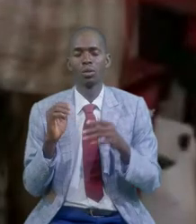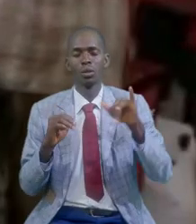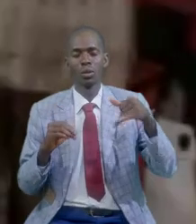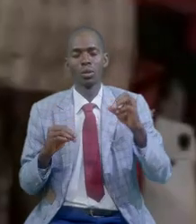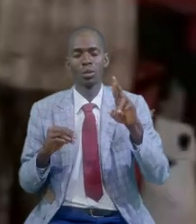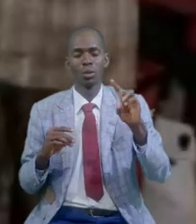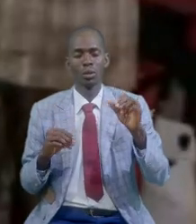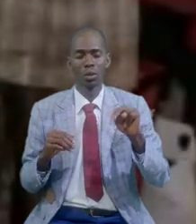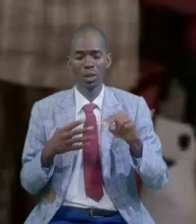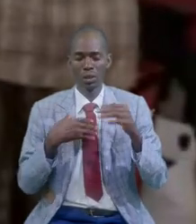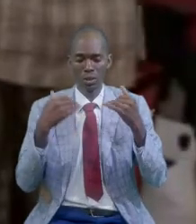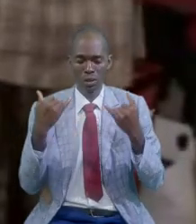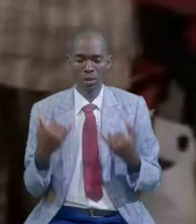comes.